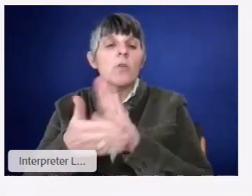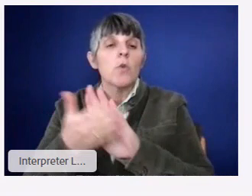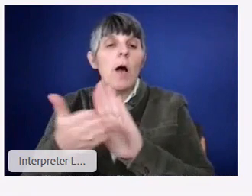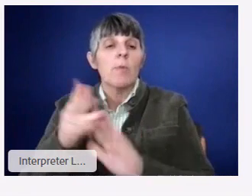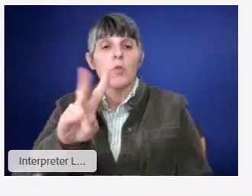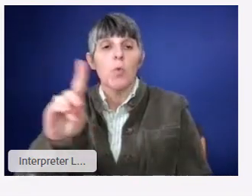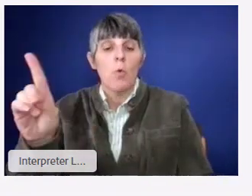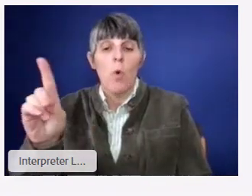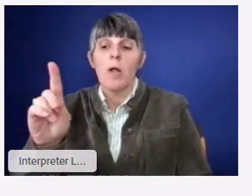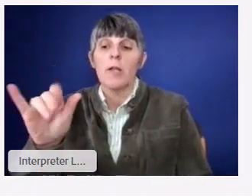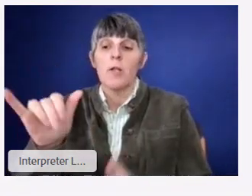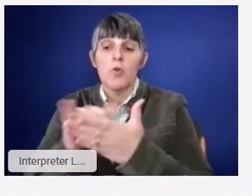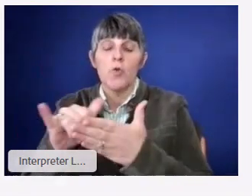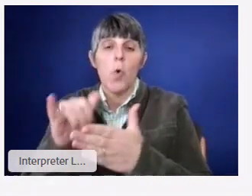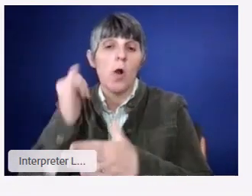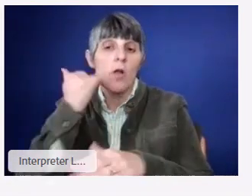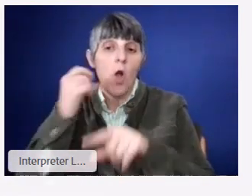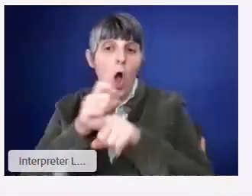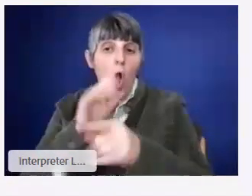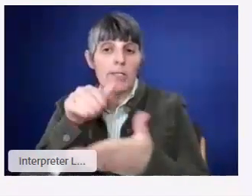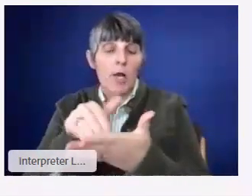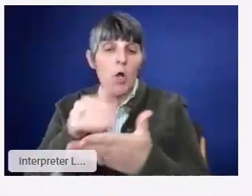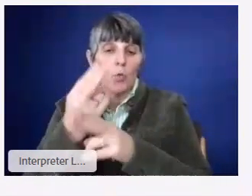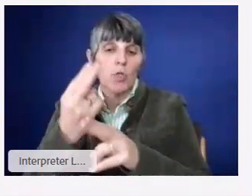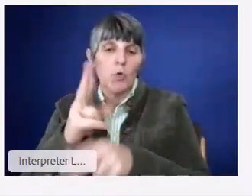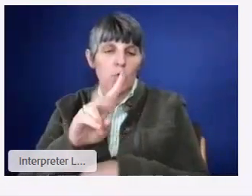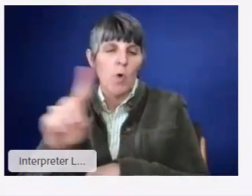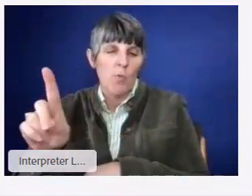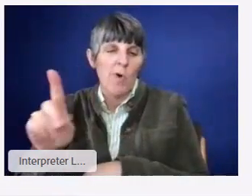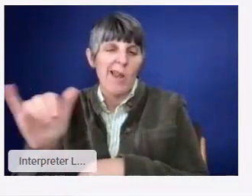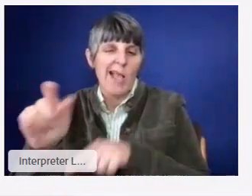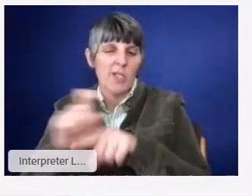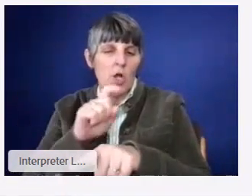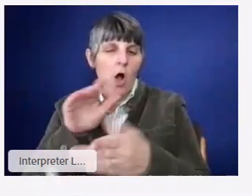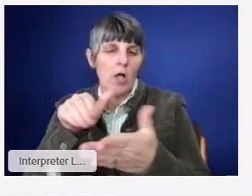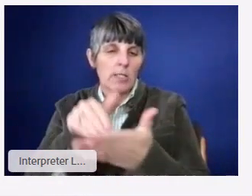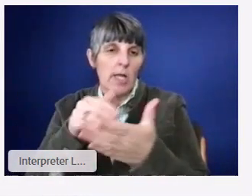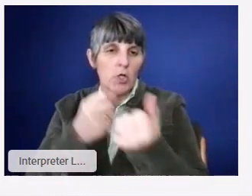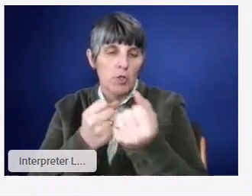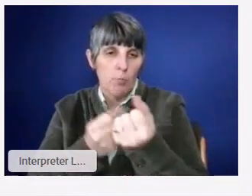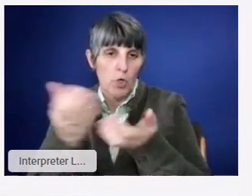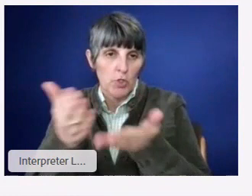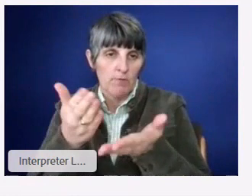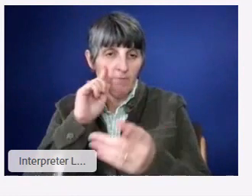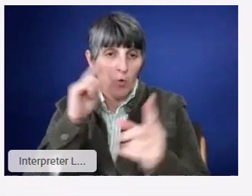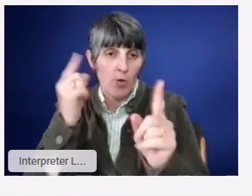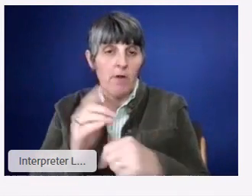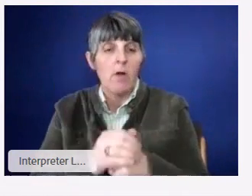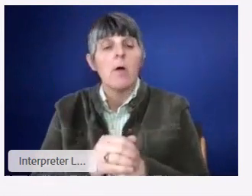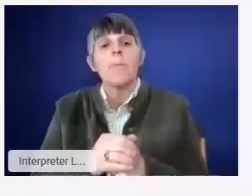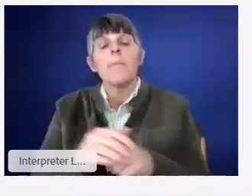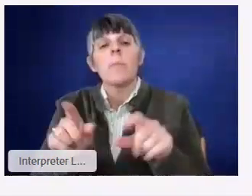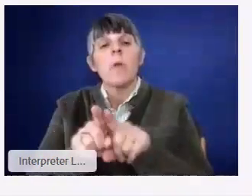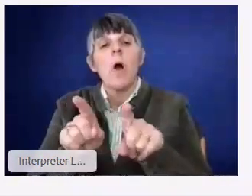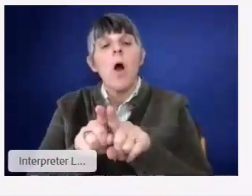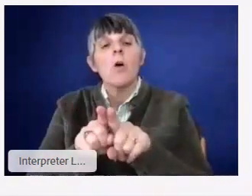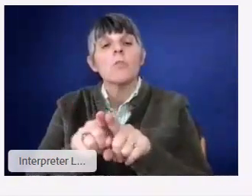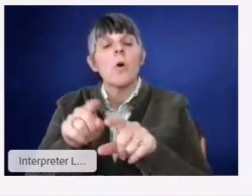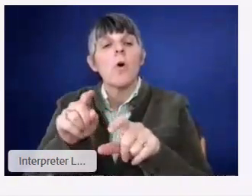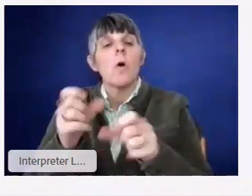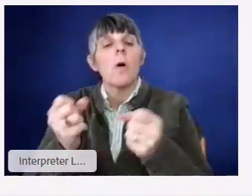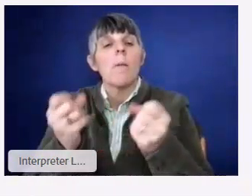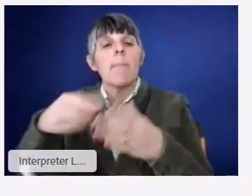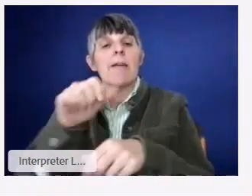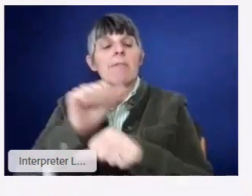New York Call Center, and we will be utilizing 211 as the call center support service for this initiative. Also, VIA employees, many of whom have